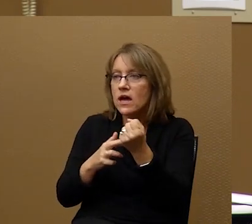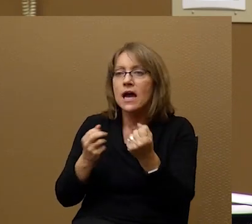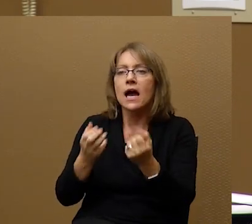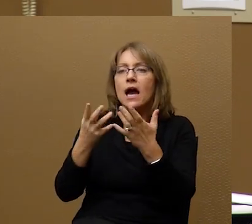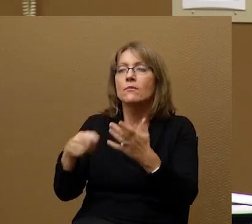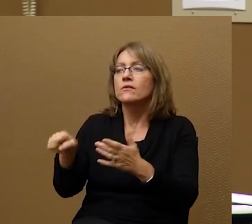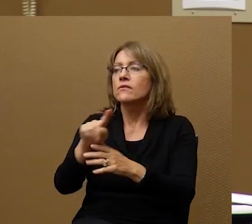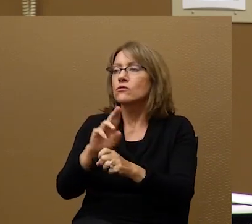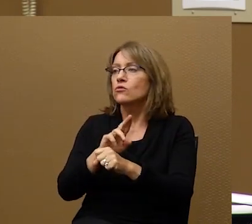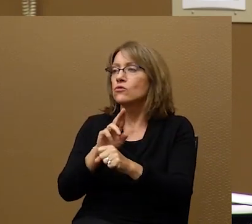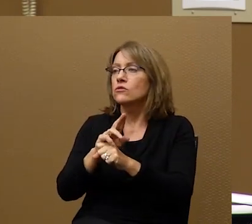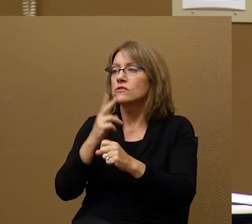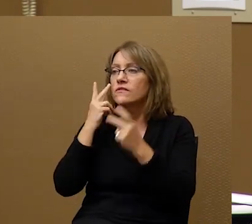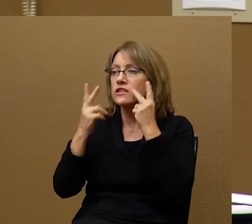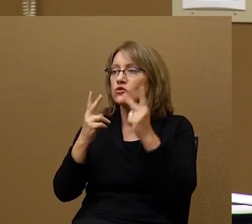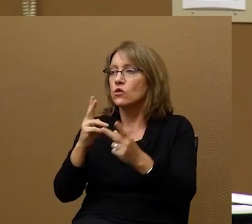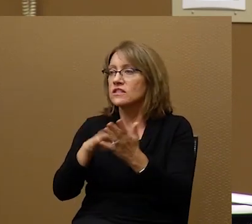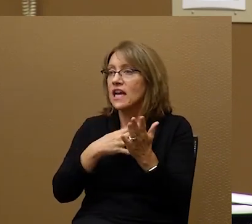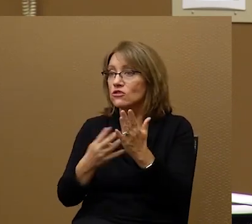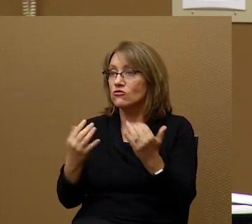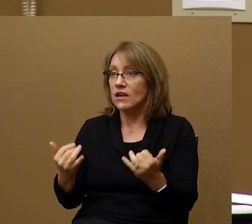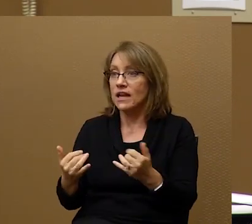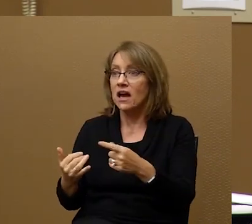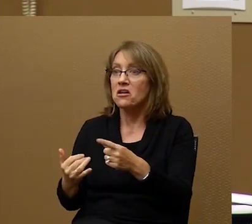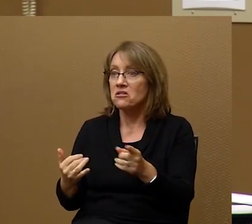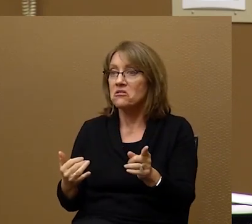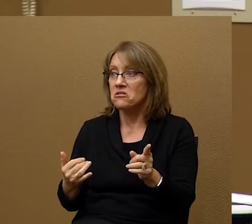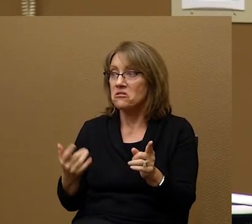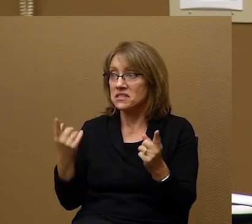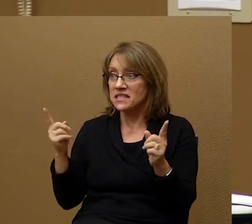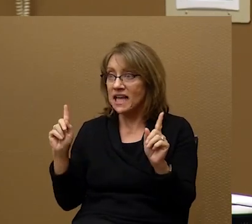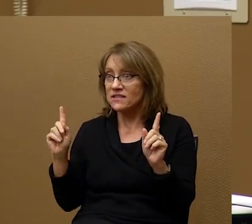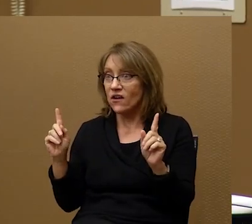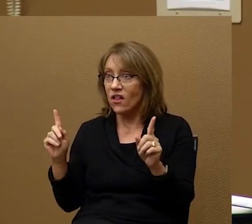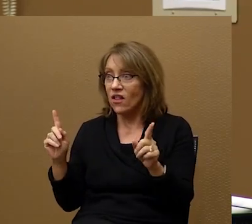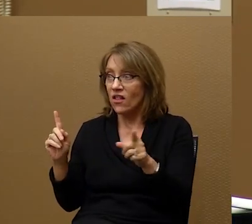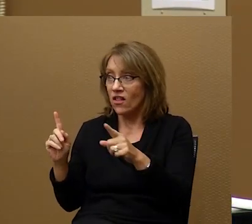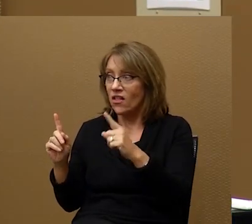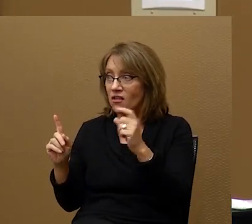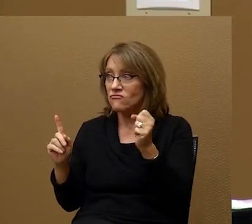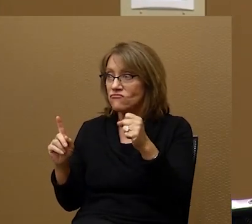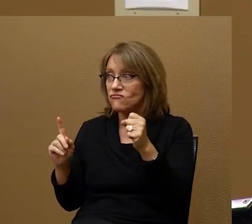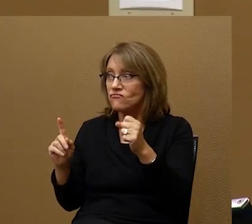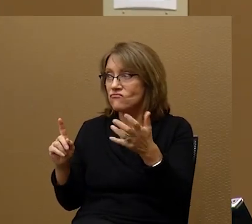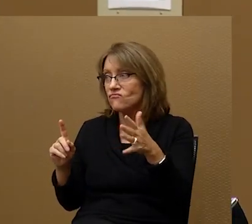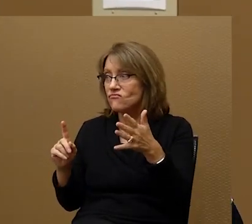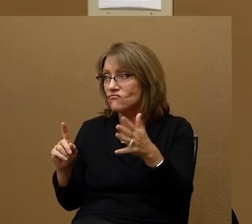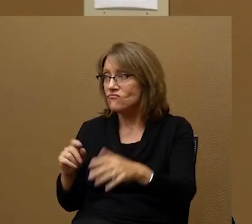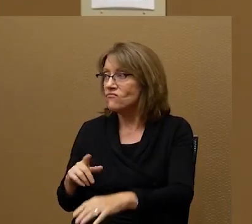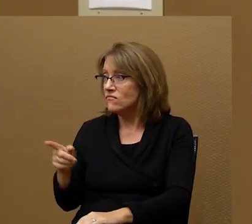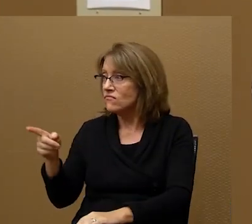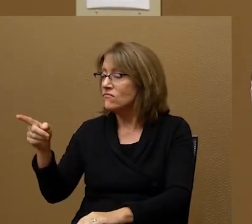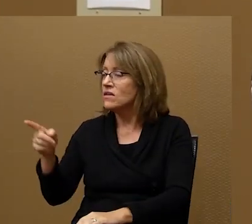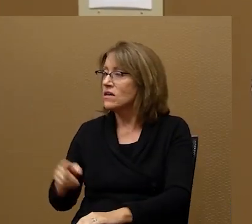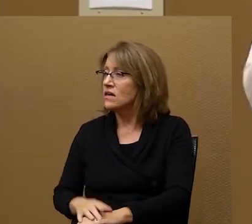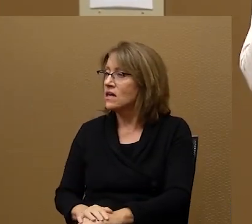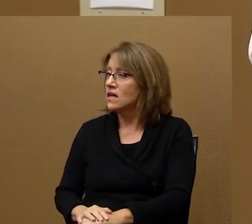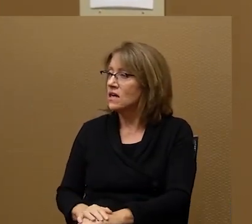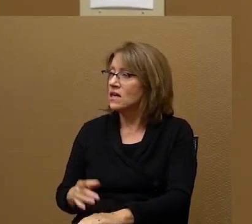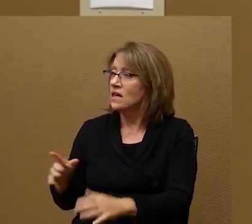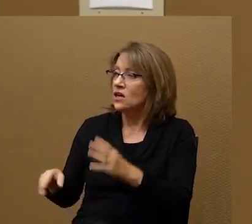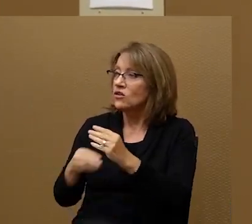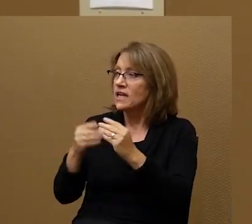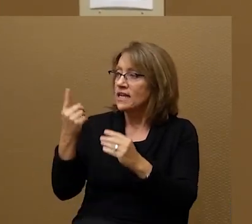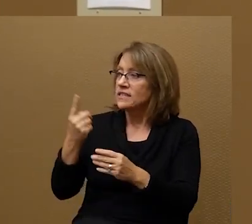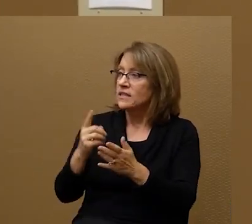using visual schedules now? Pretty successfully? Kinda? Yes? I wanted to